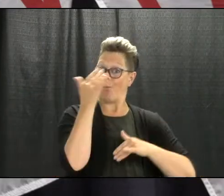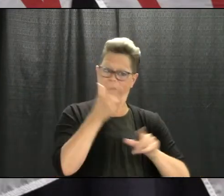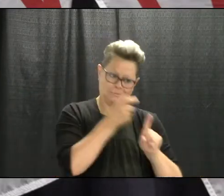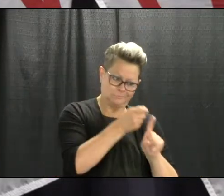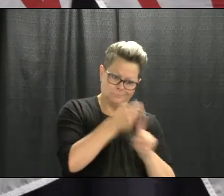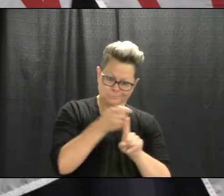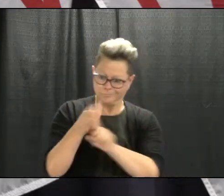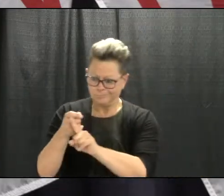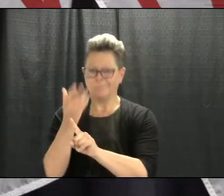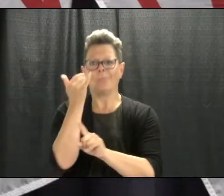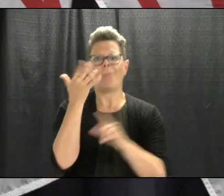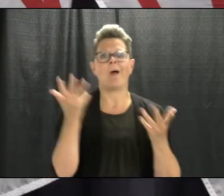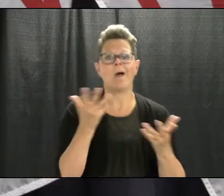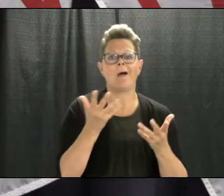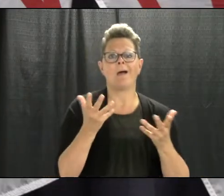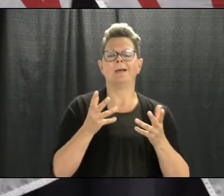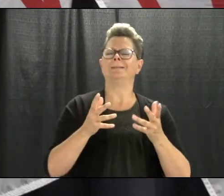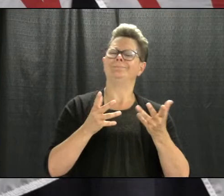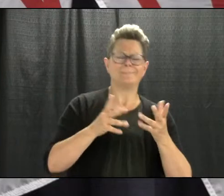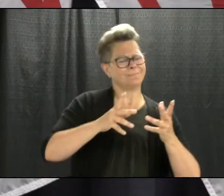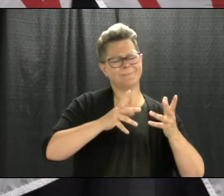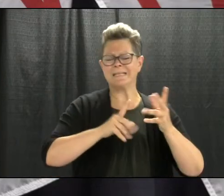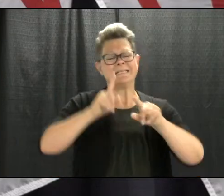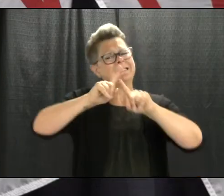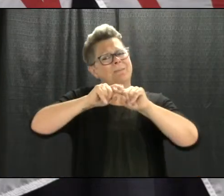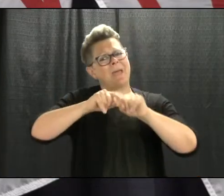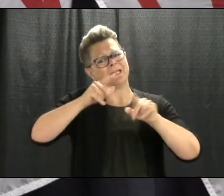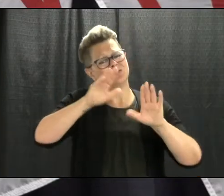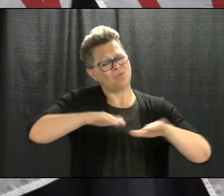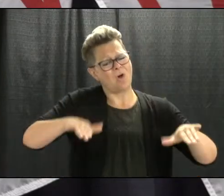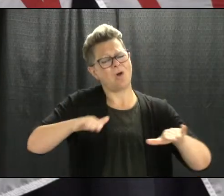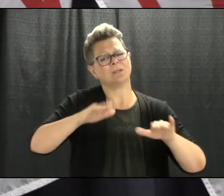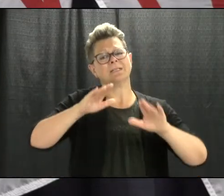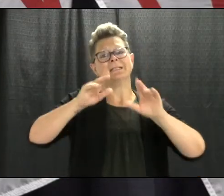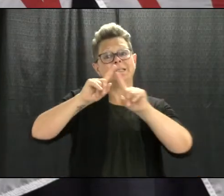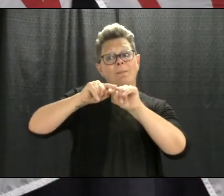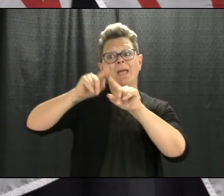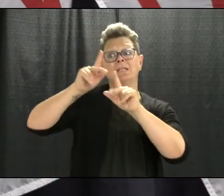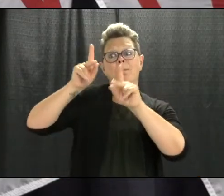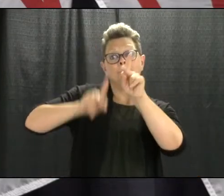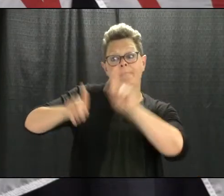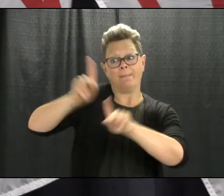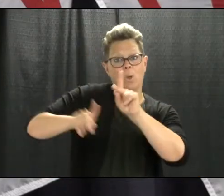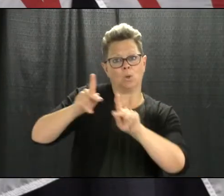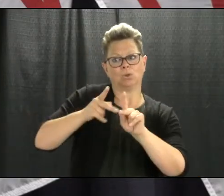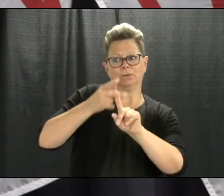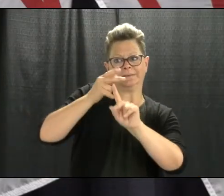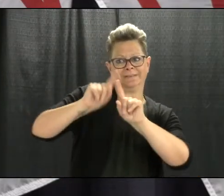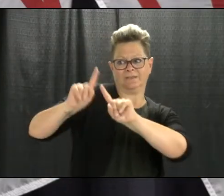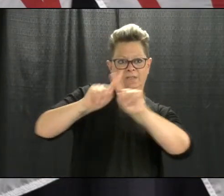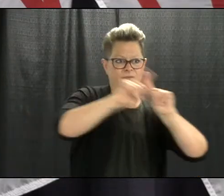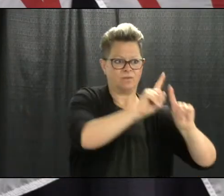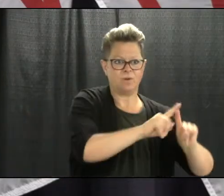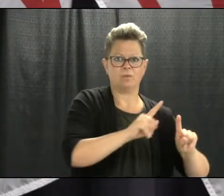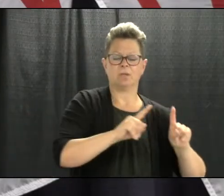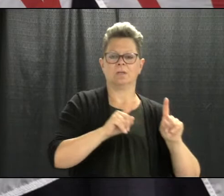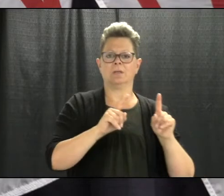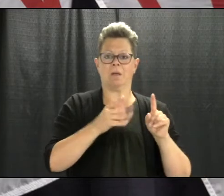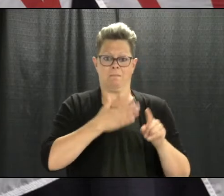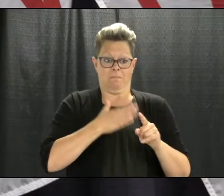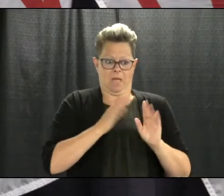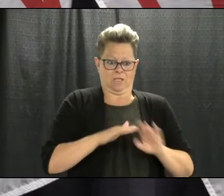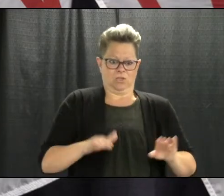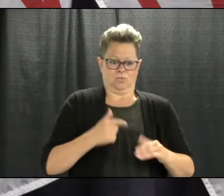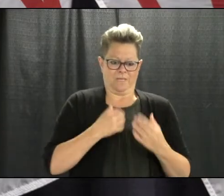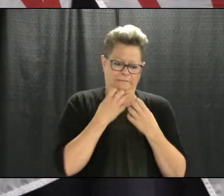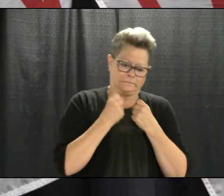everybody's got a different level of risk aversity. But to me, when it happens to your child, it's 100% then. So that's always been, you know, that's